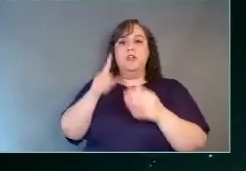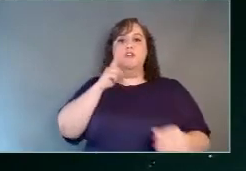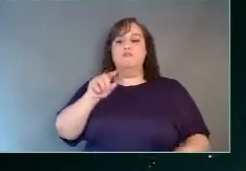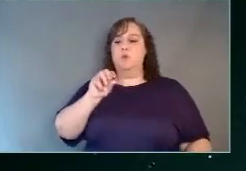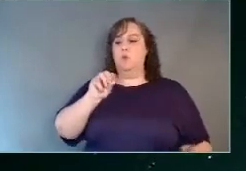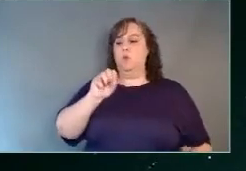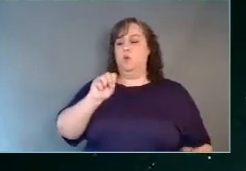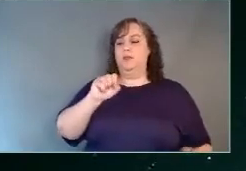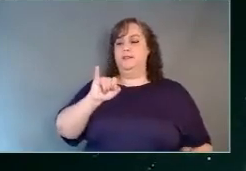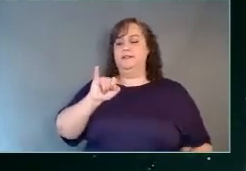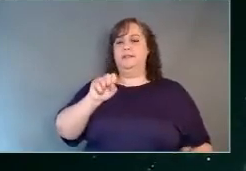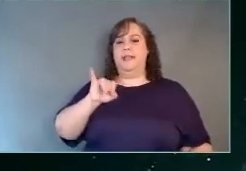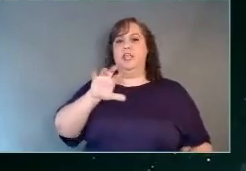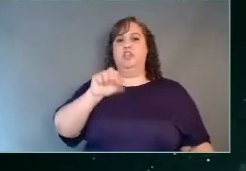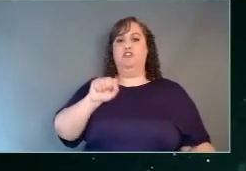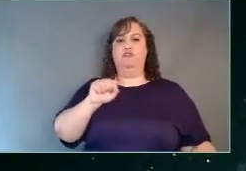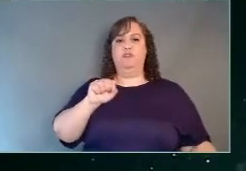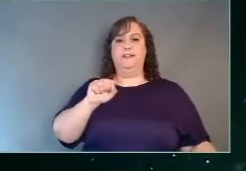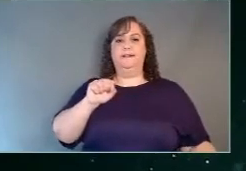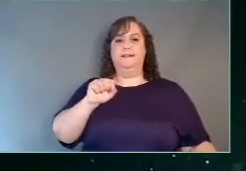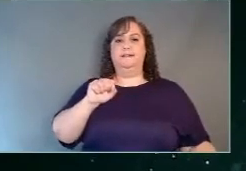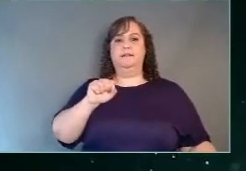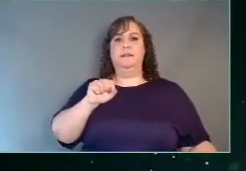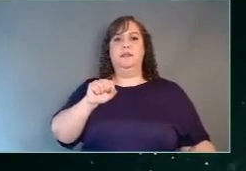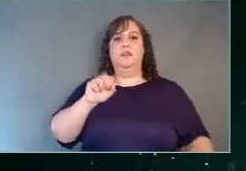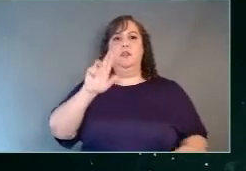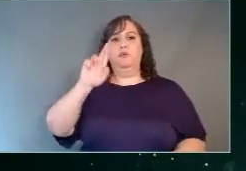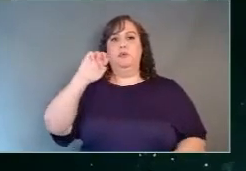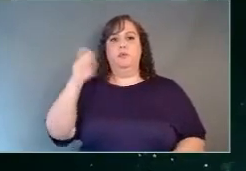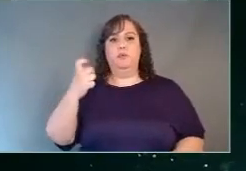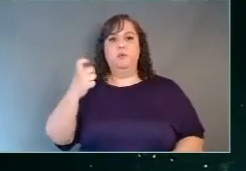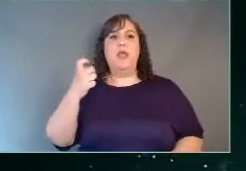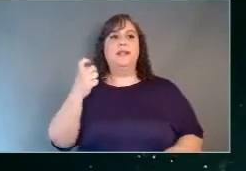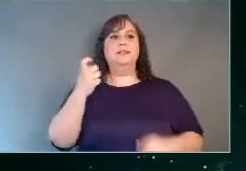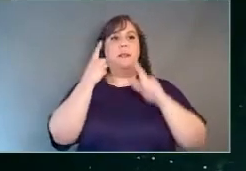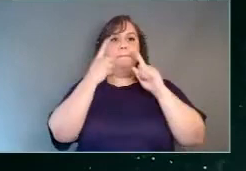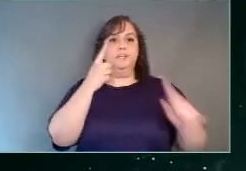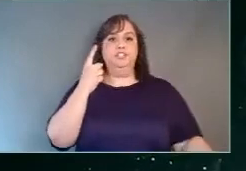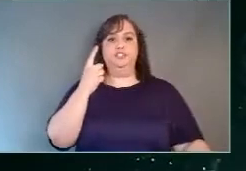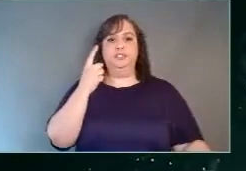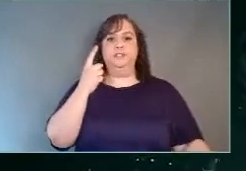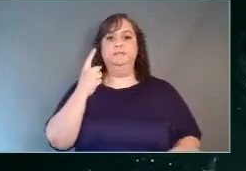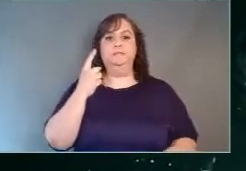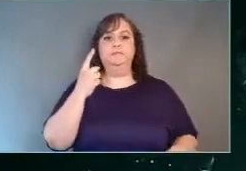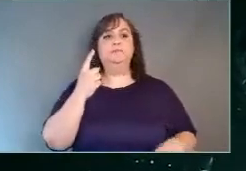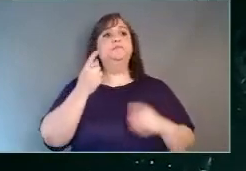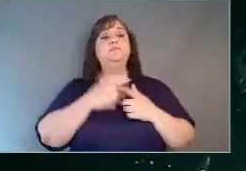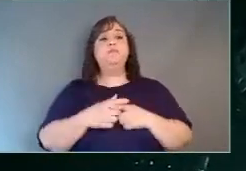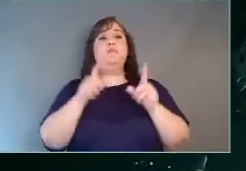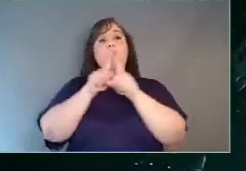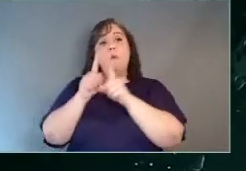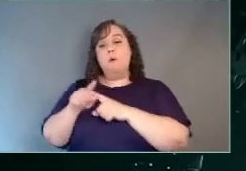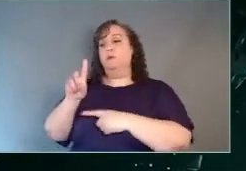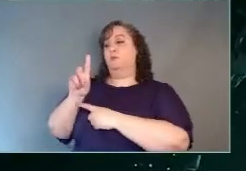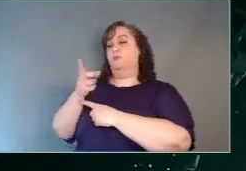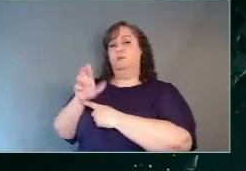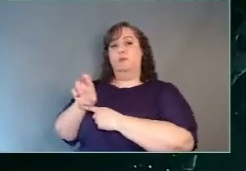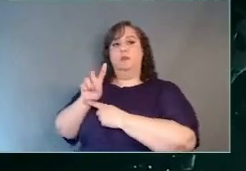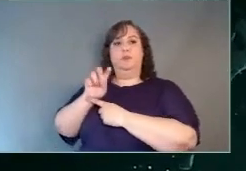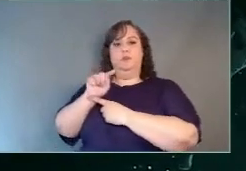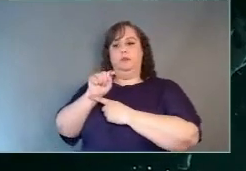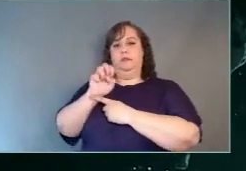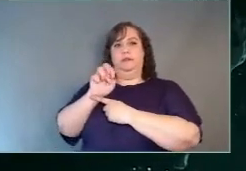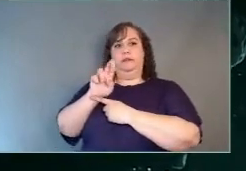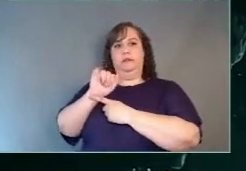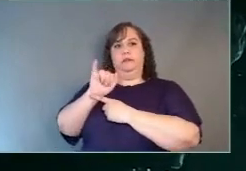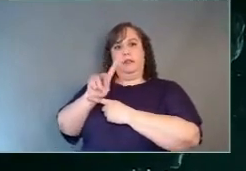here. As you just heard, NASA has a slew of exciting upcoming missions related to asteroids. Can